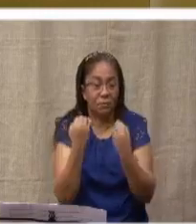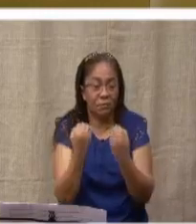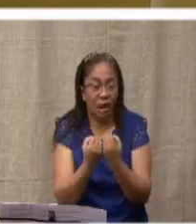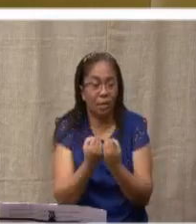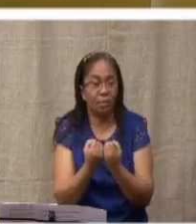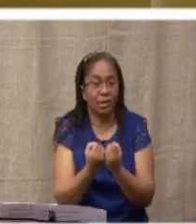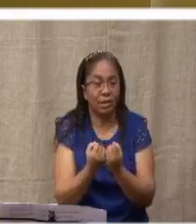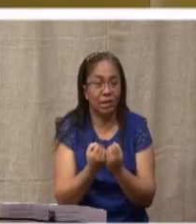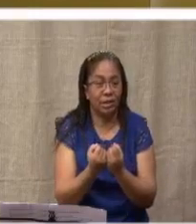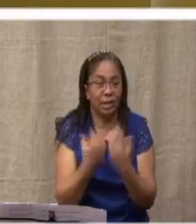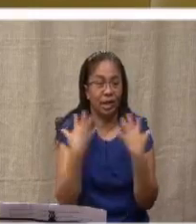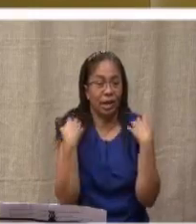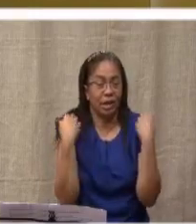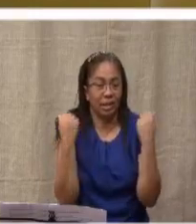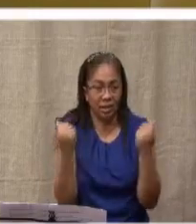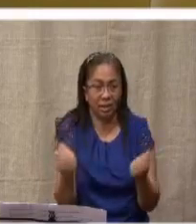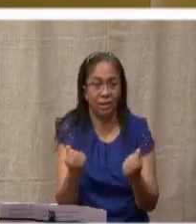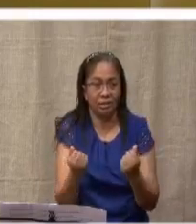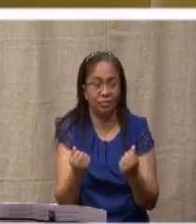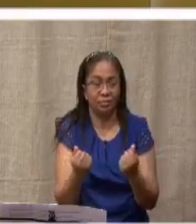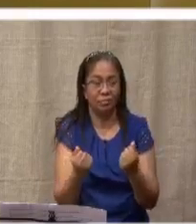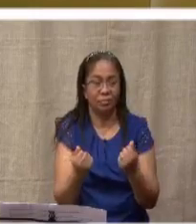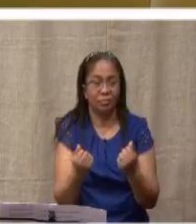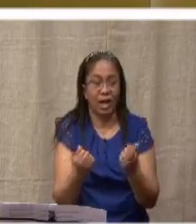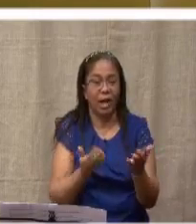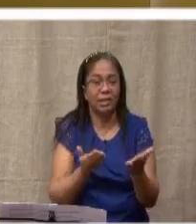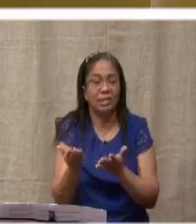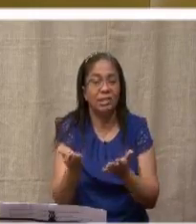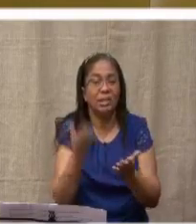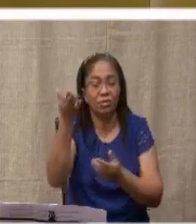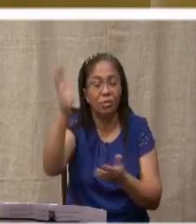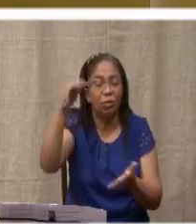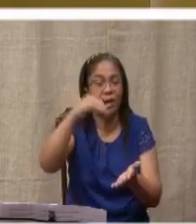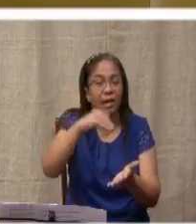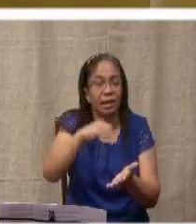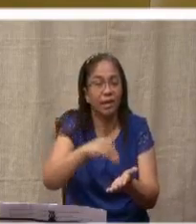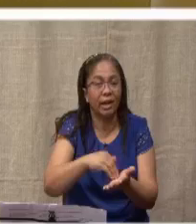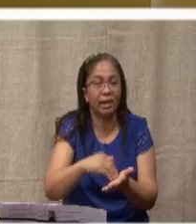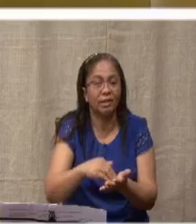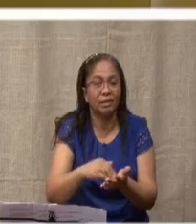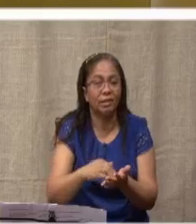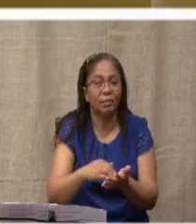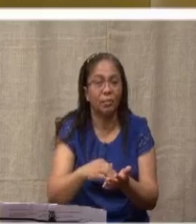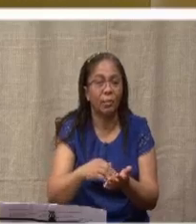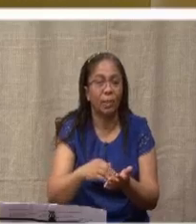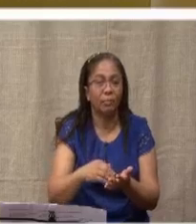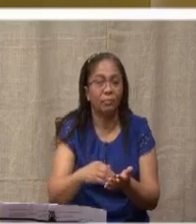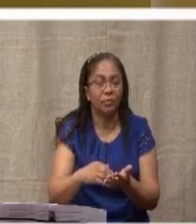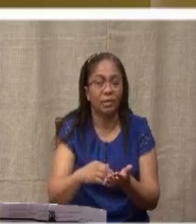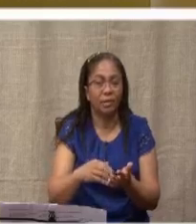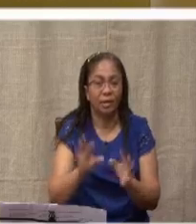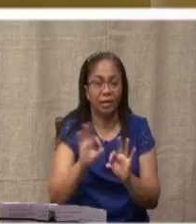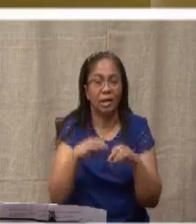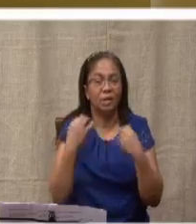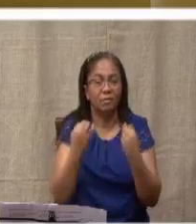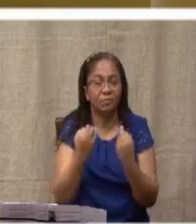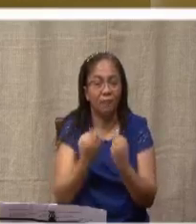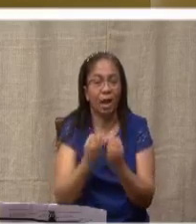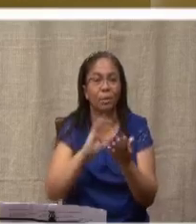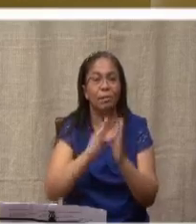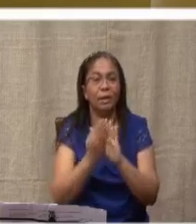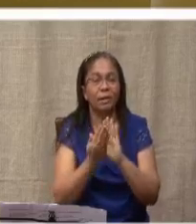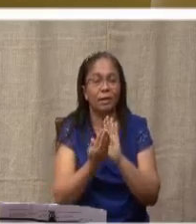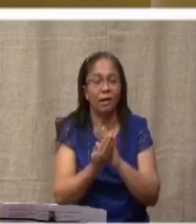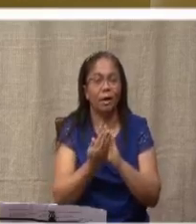service is back into interaction and the family finds its identity as a family of god